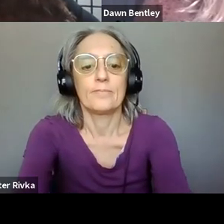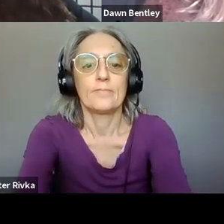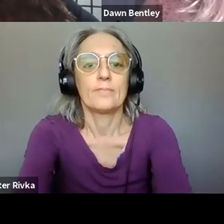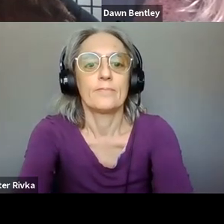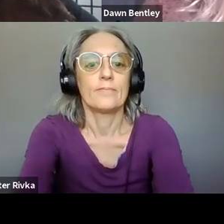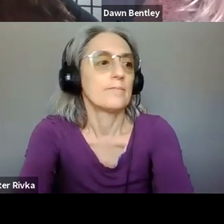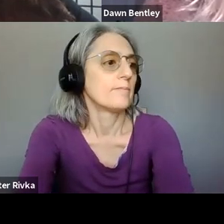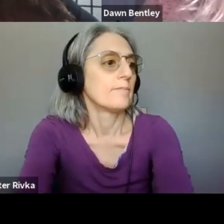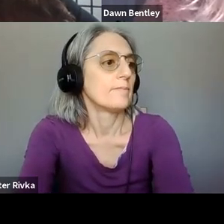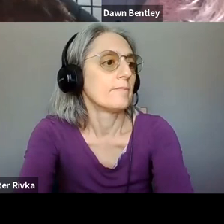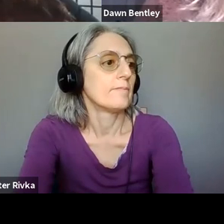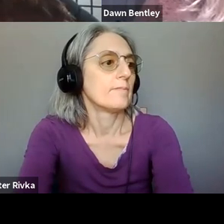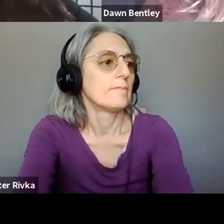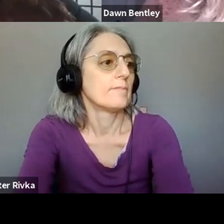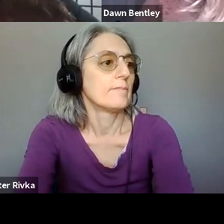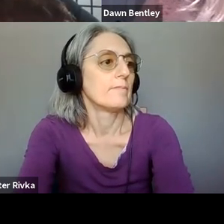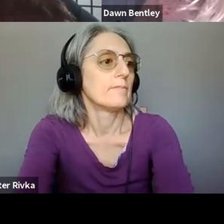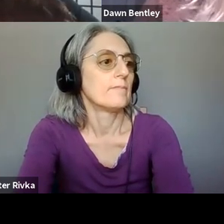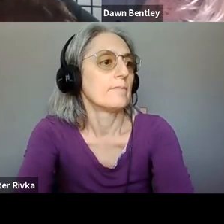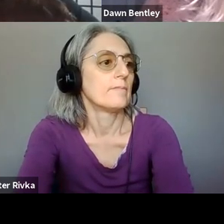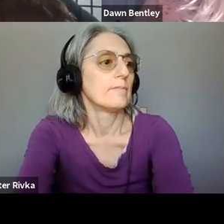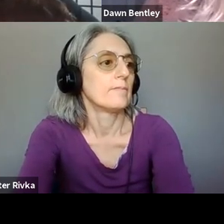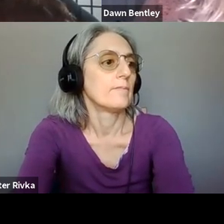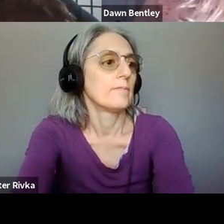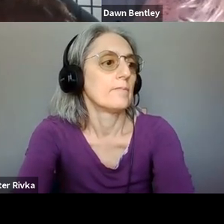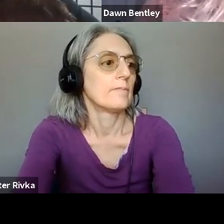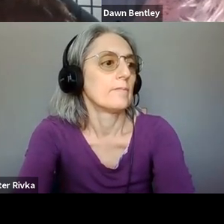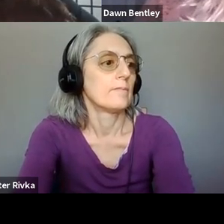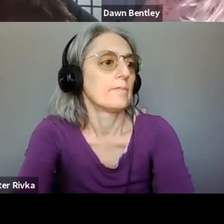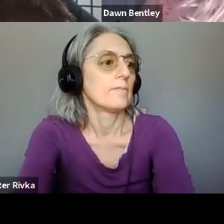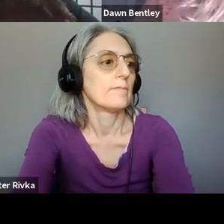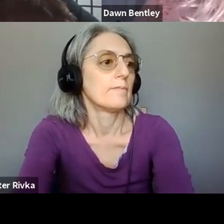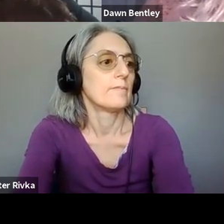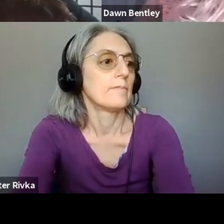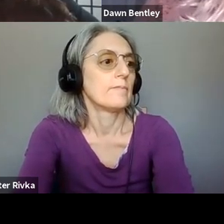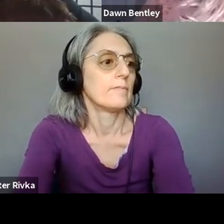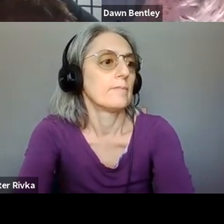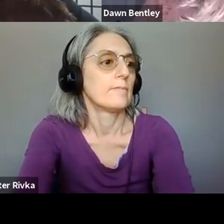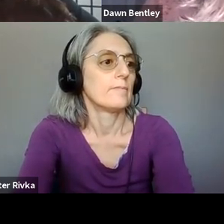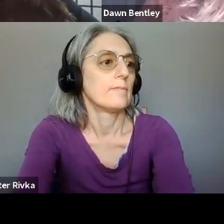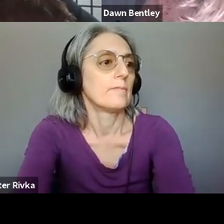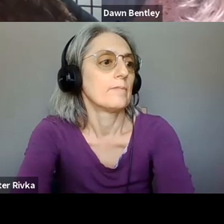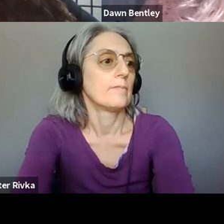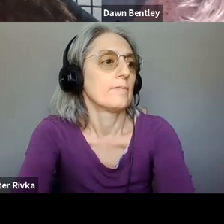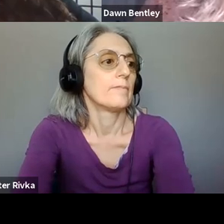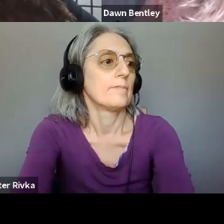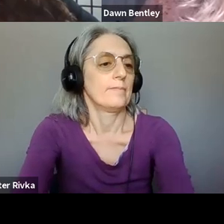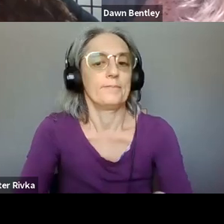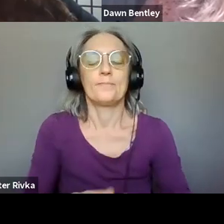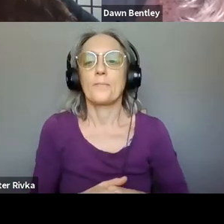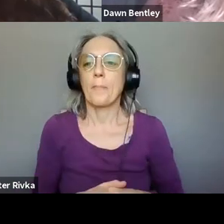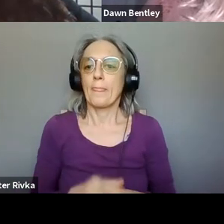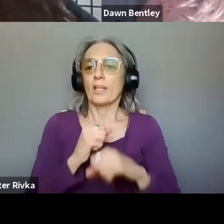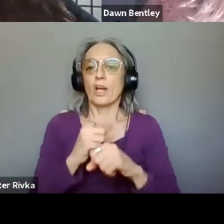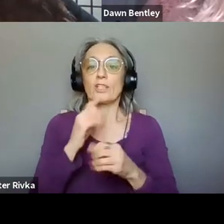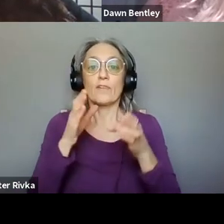how the ward can still be allowed to drive, marry, etc.? I'm confused as to how the ward has guardianship of person, but is able to